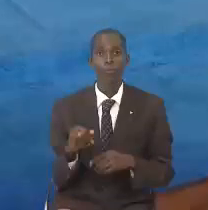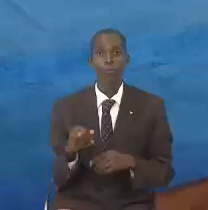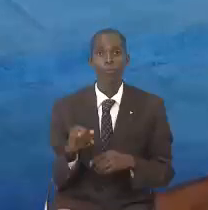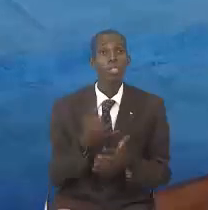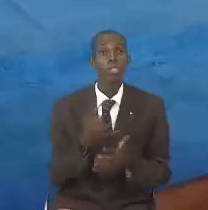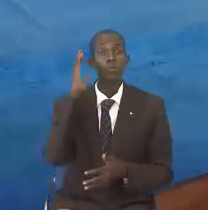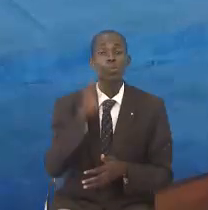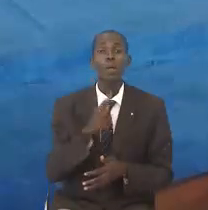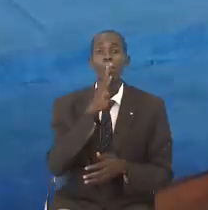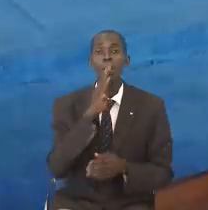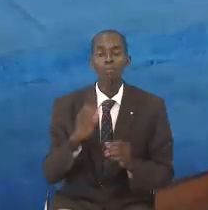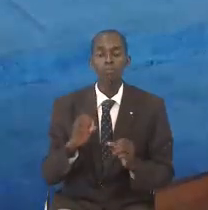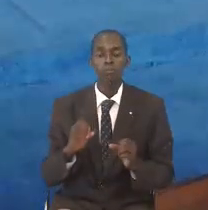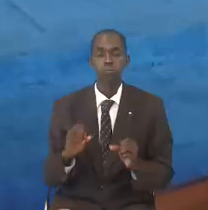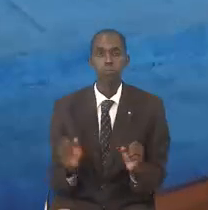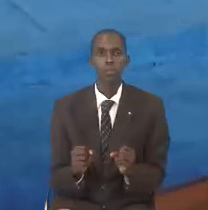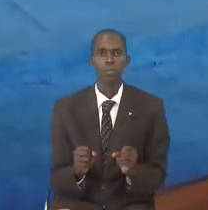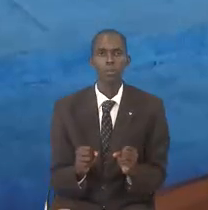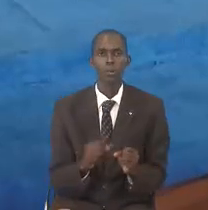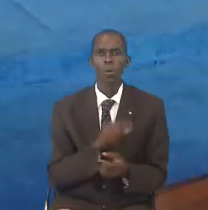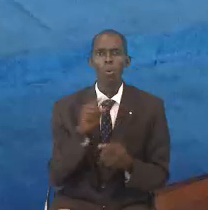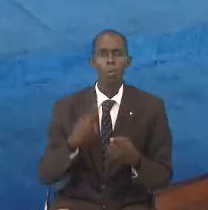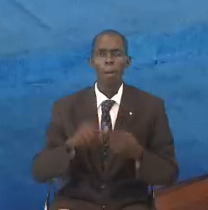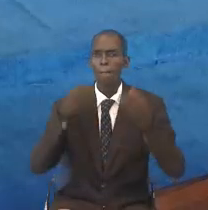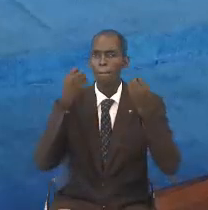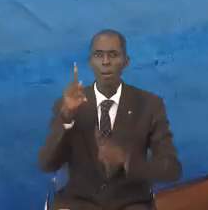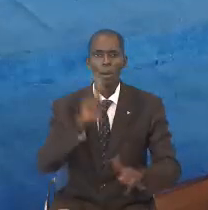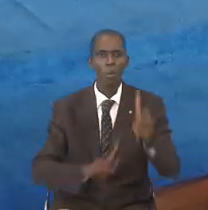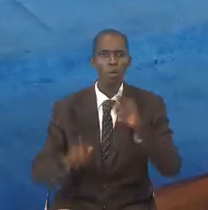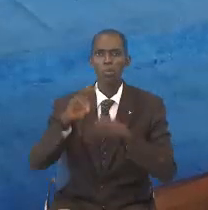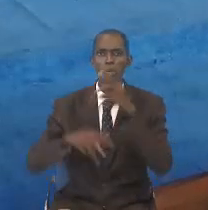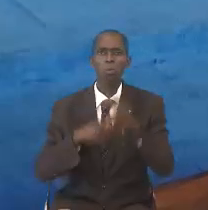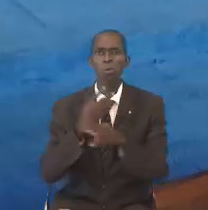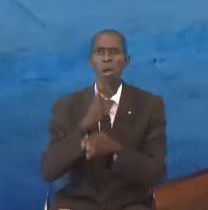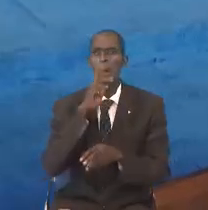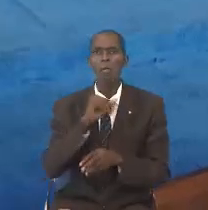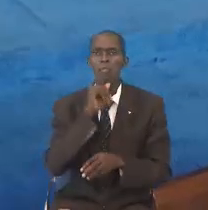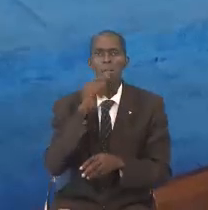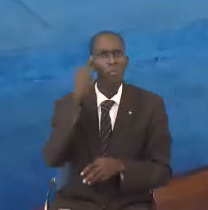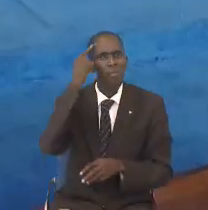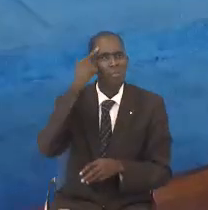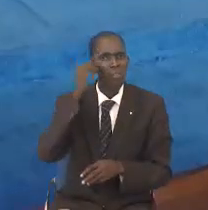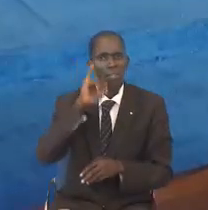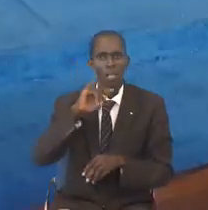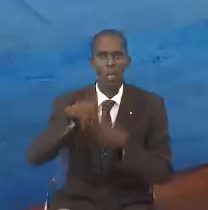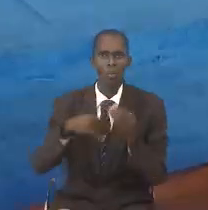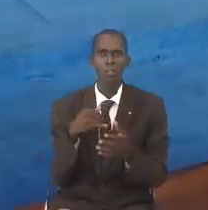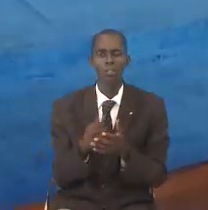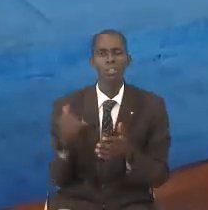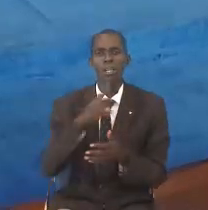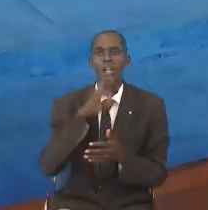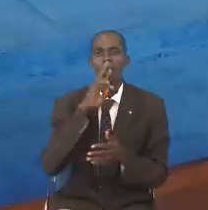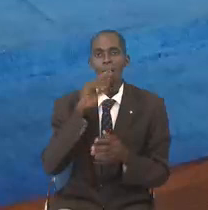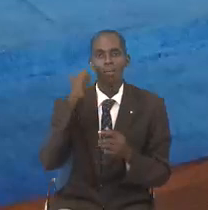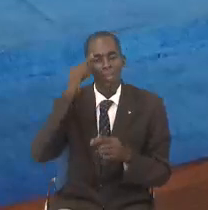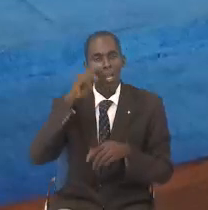sudden. When many people of the world are not thinking about it, they are thinking about economy,